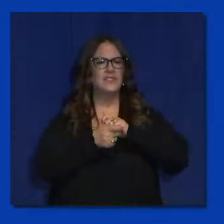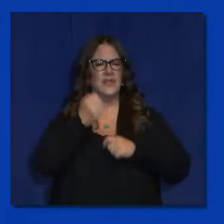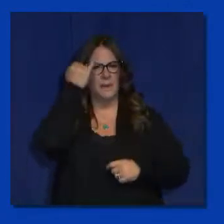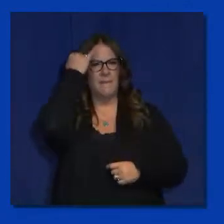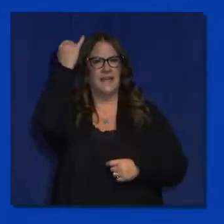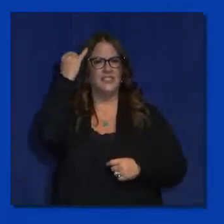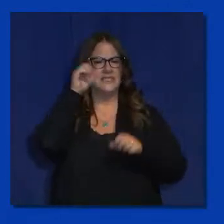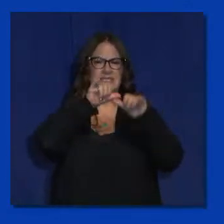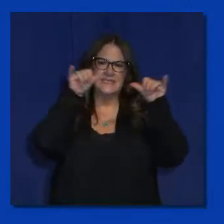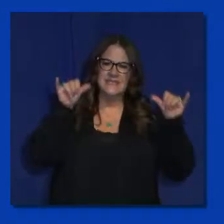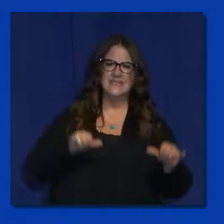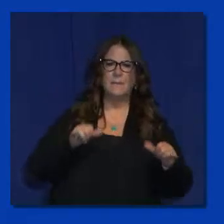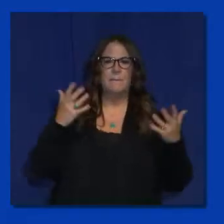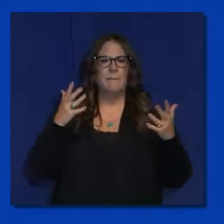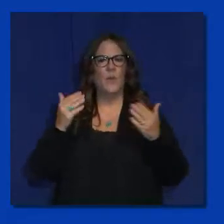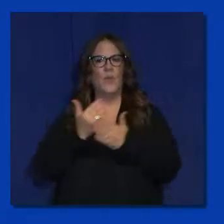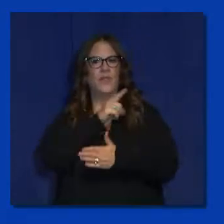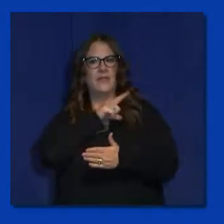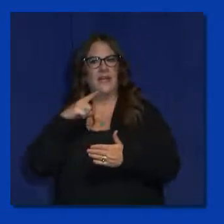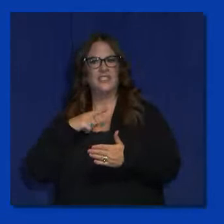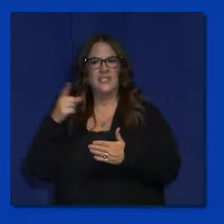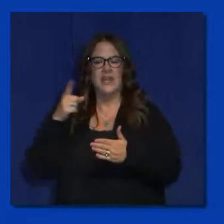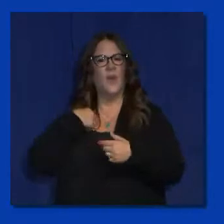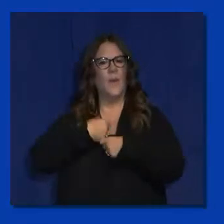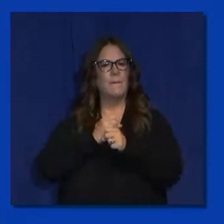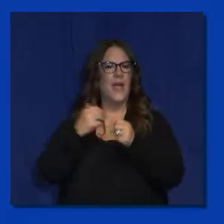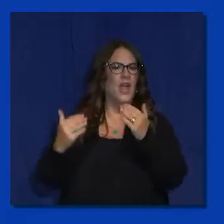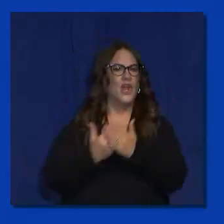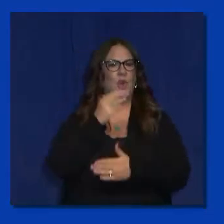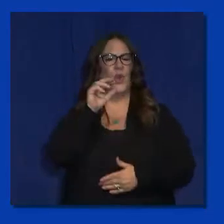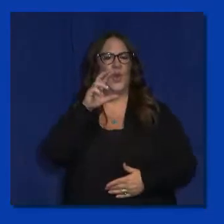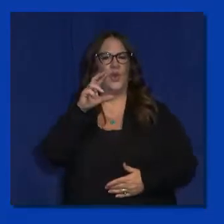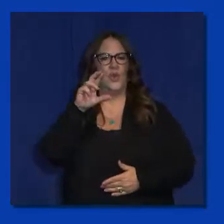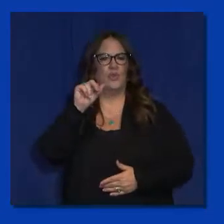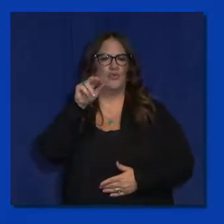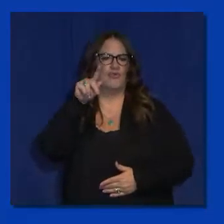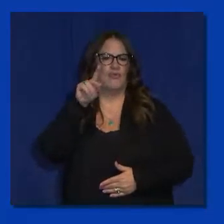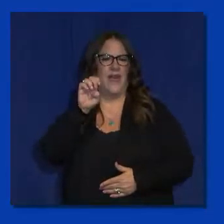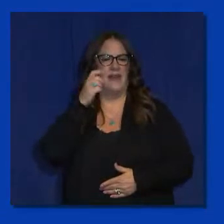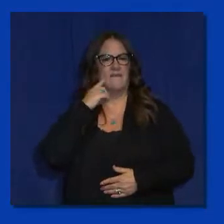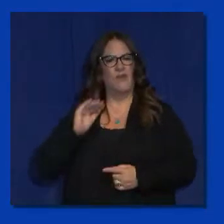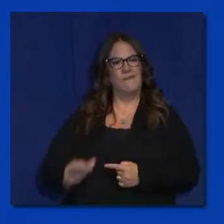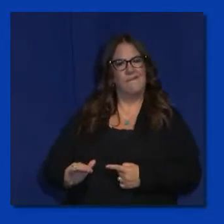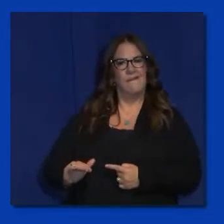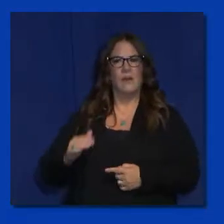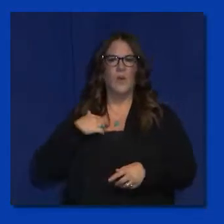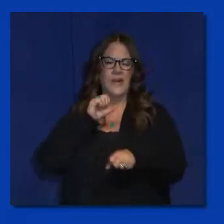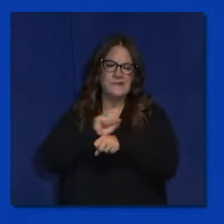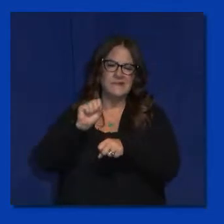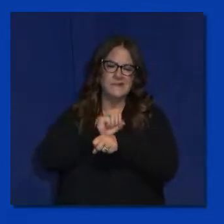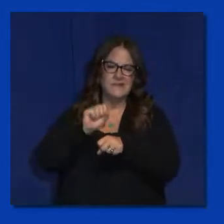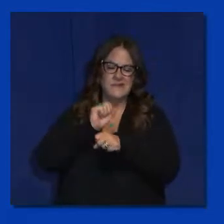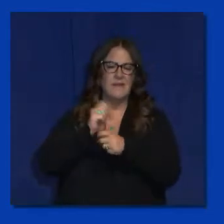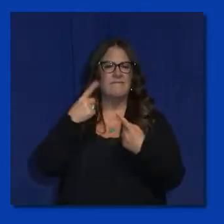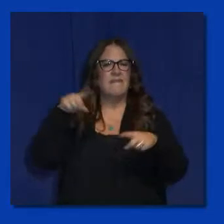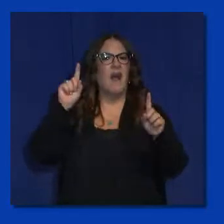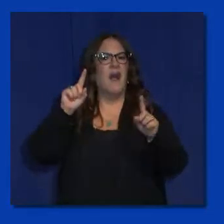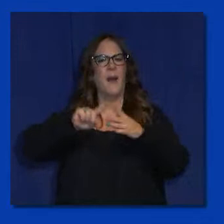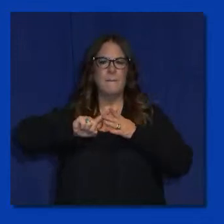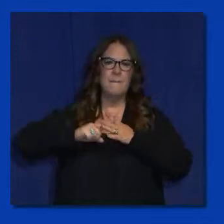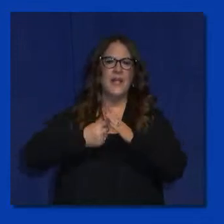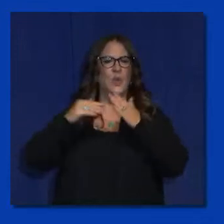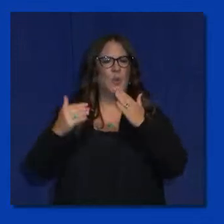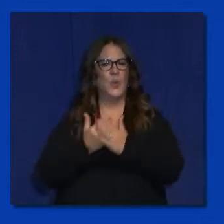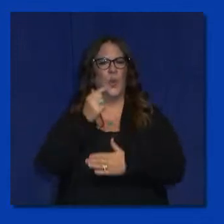with the legislature, a brand new grade. Thank you, Kevin McCarty, everybody that was out there working hard. We did it last year. We're implementing that whole new